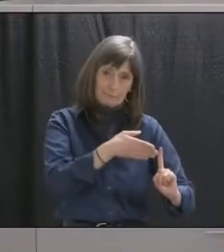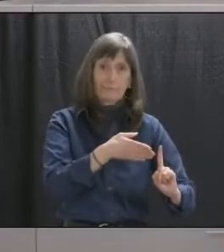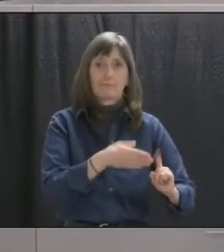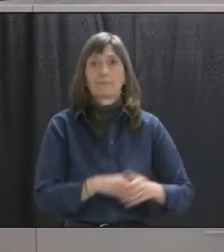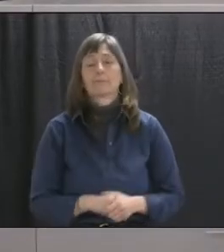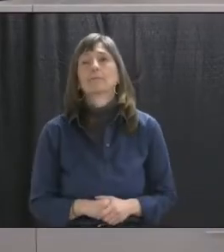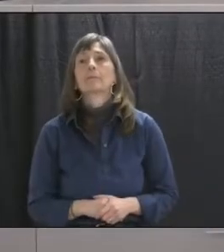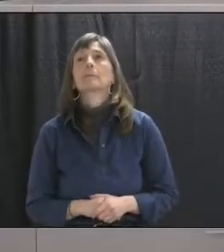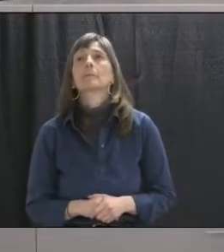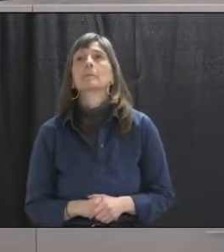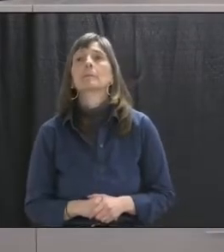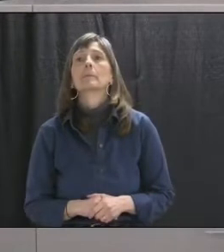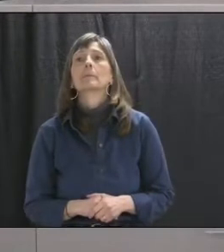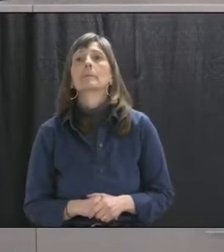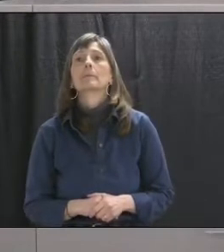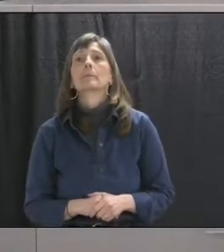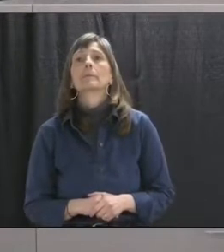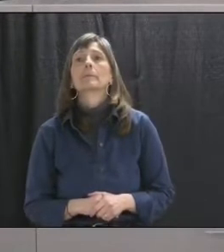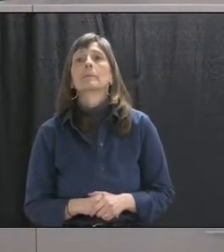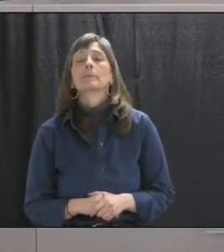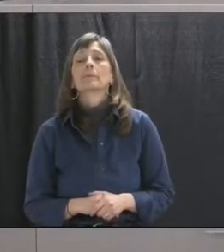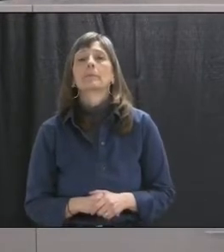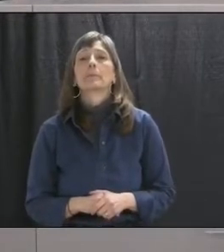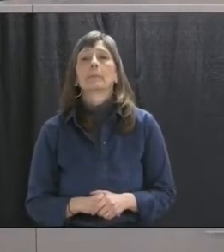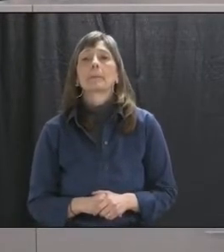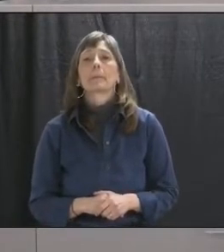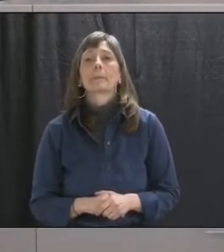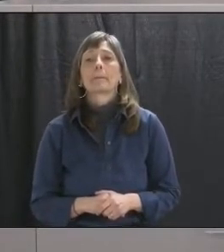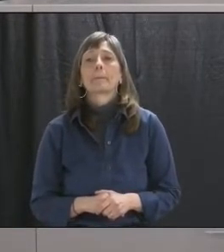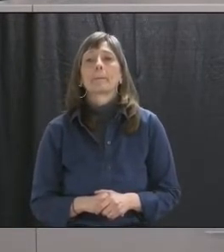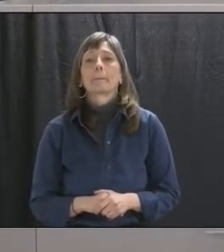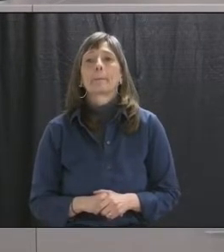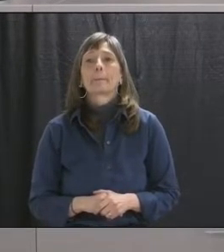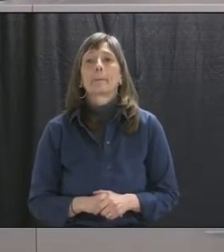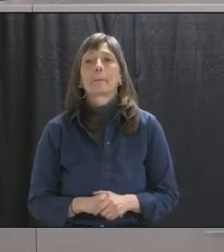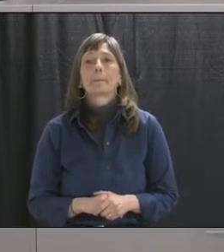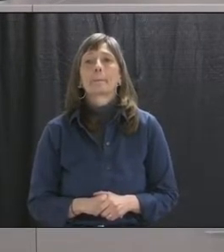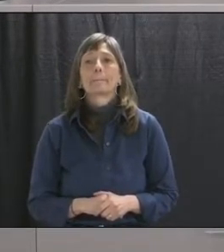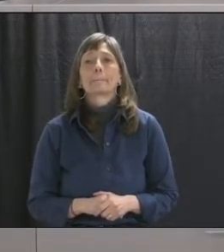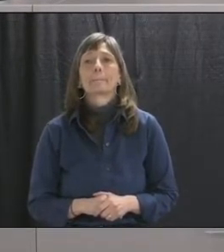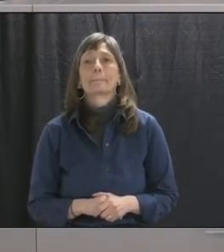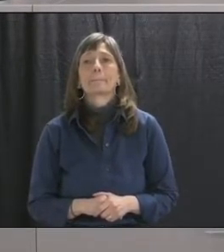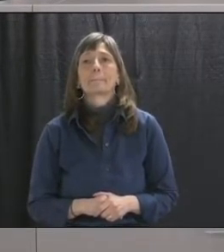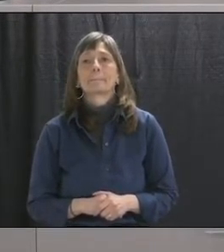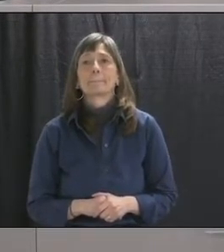Operator, could we check back to see if Kellyanne Roberts has a question? Certainly.